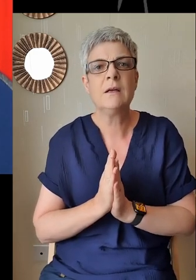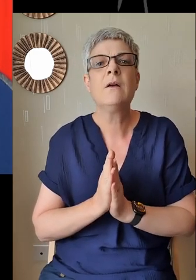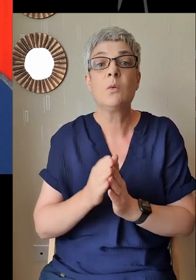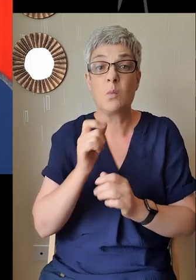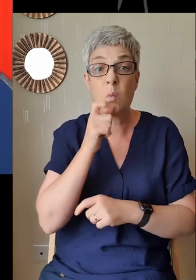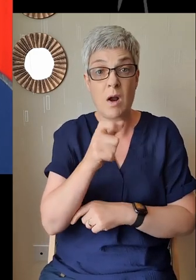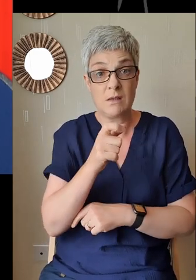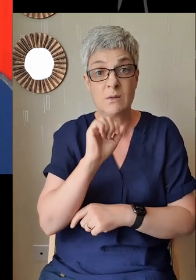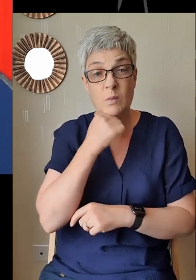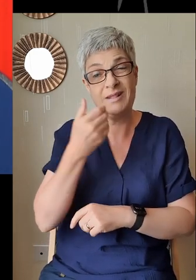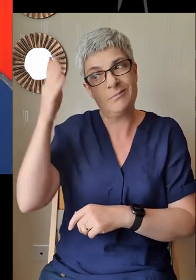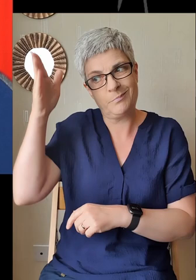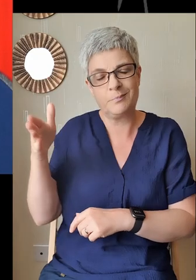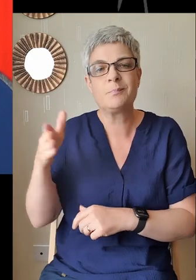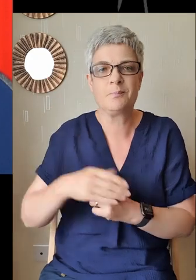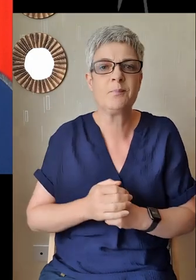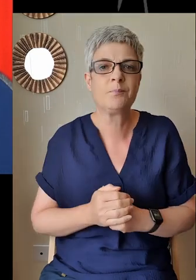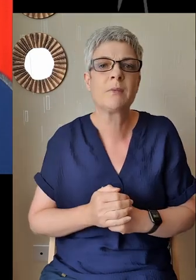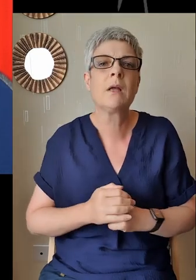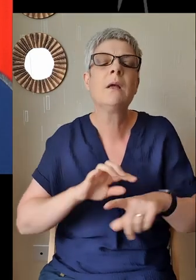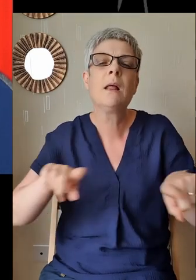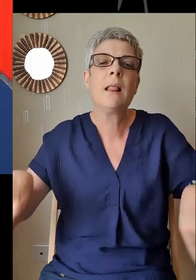come on the screen. Let us pray.